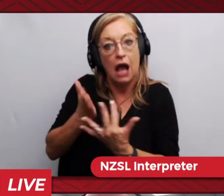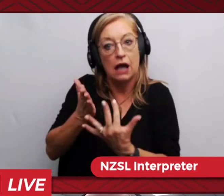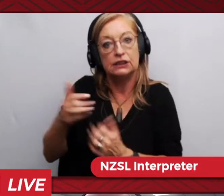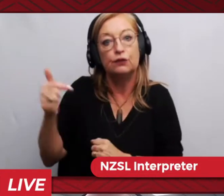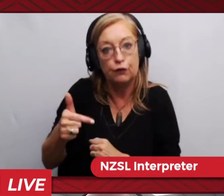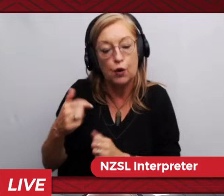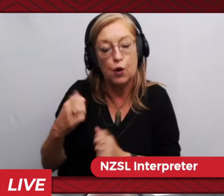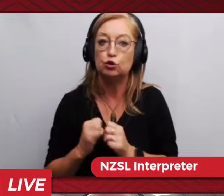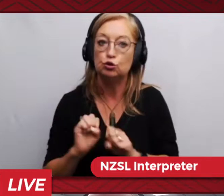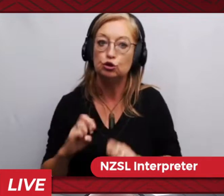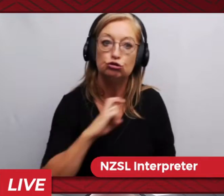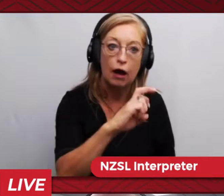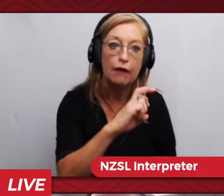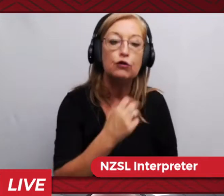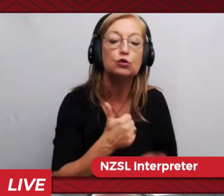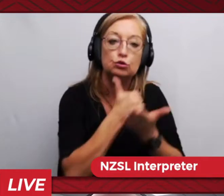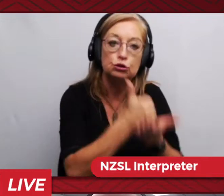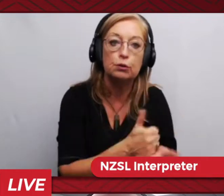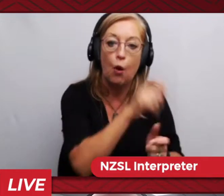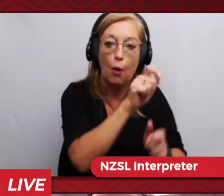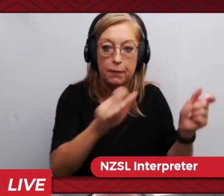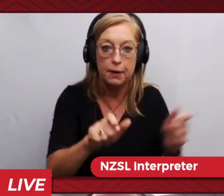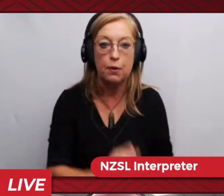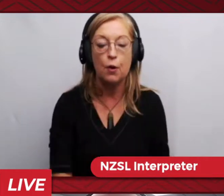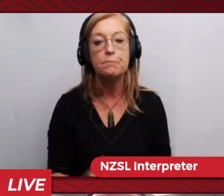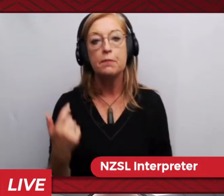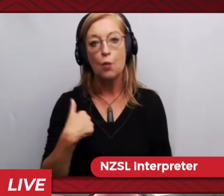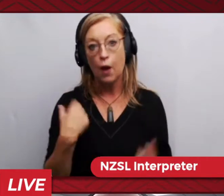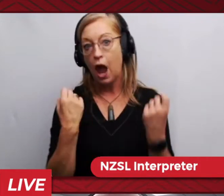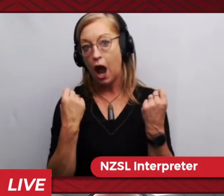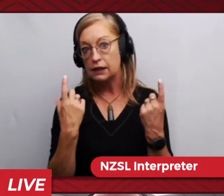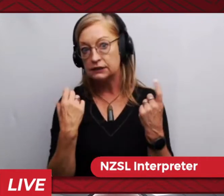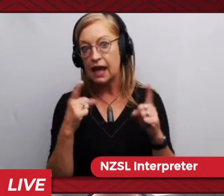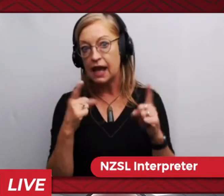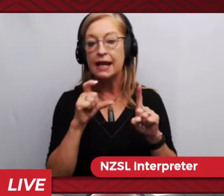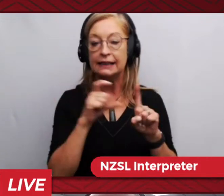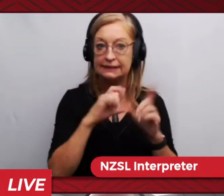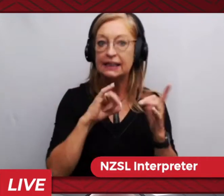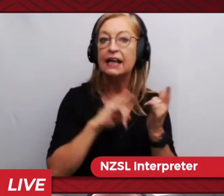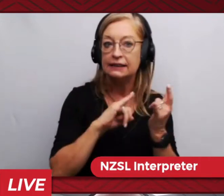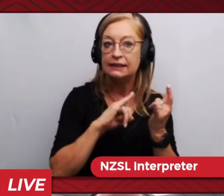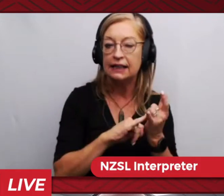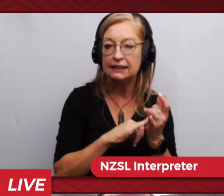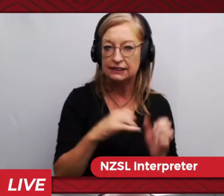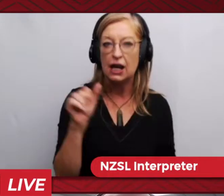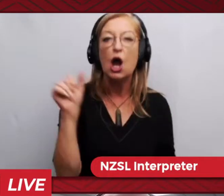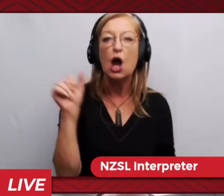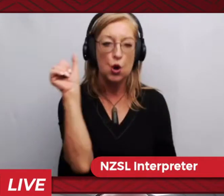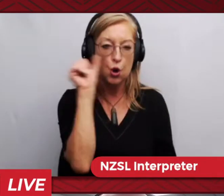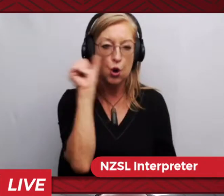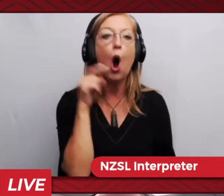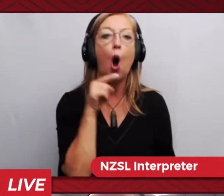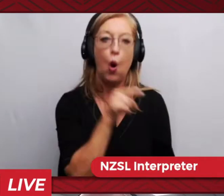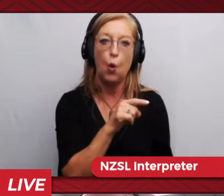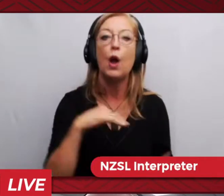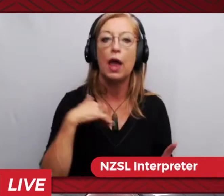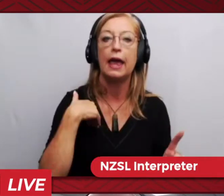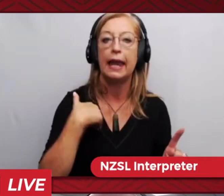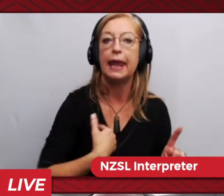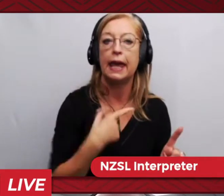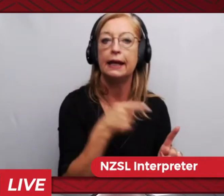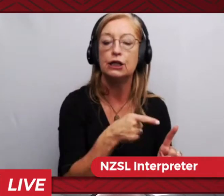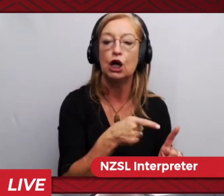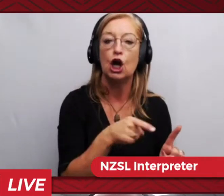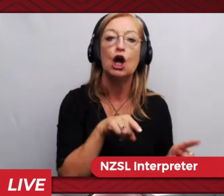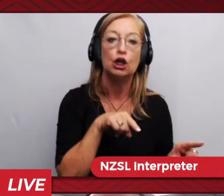Our understanding is that DSS in particular is already aware of this need, and they're already working on